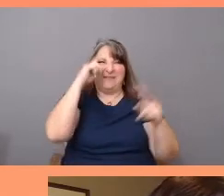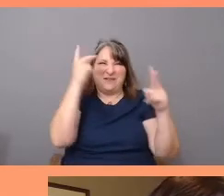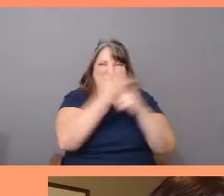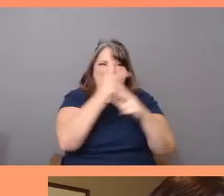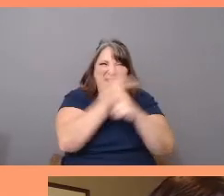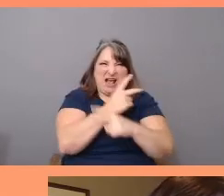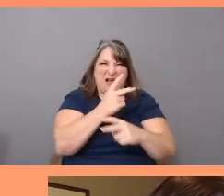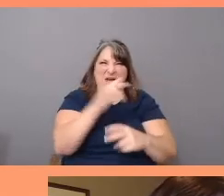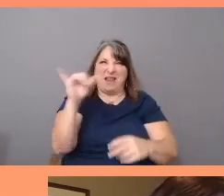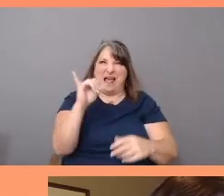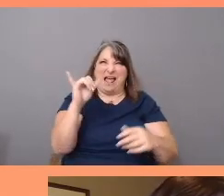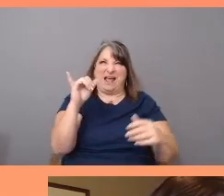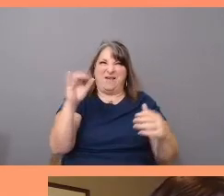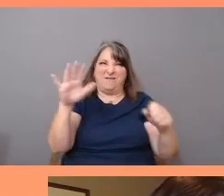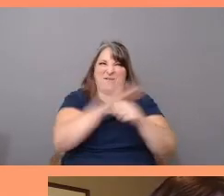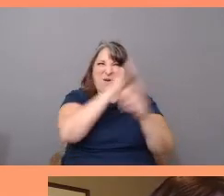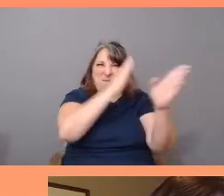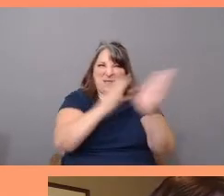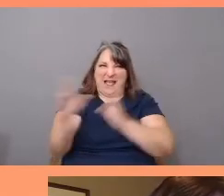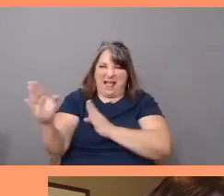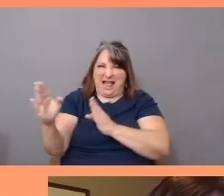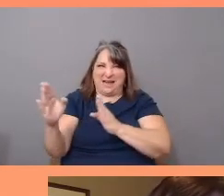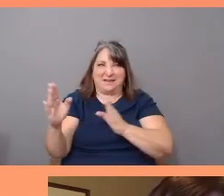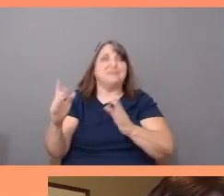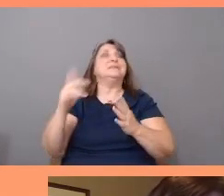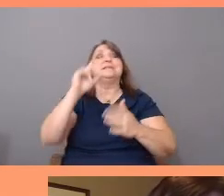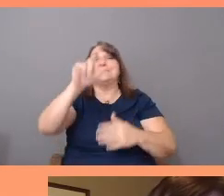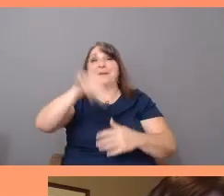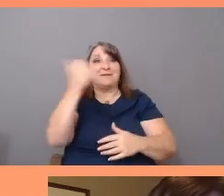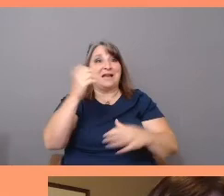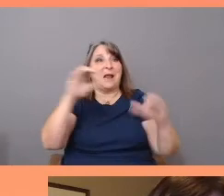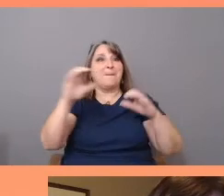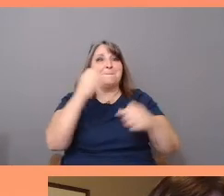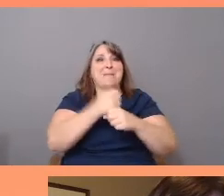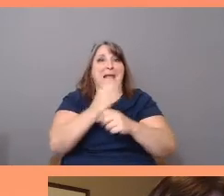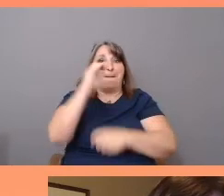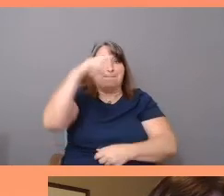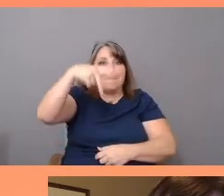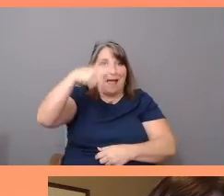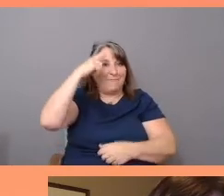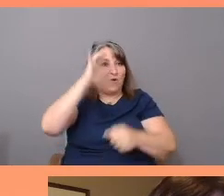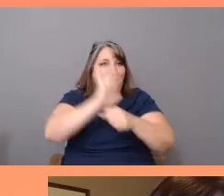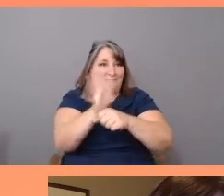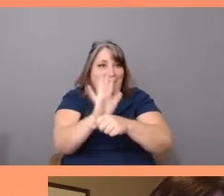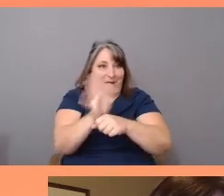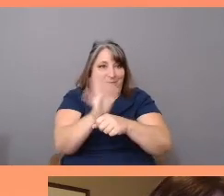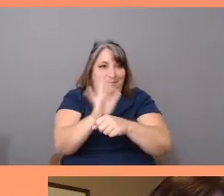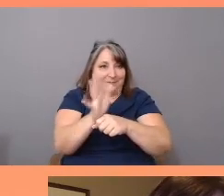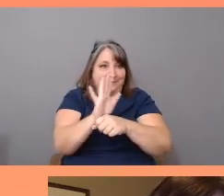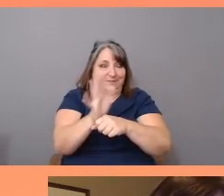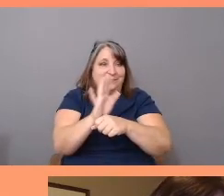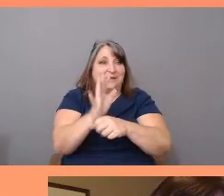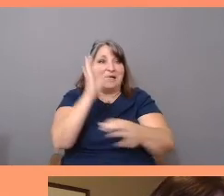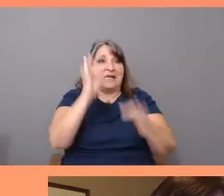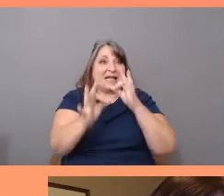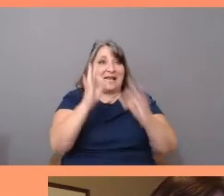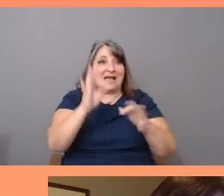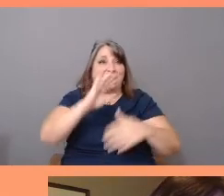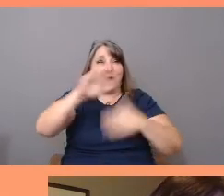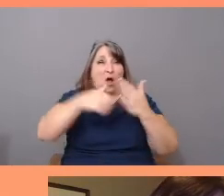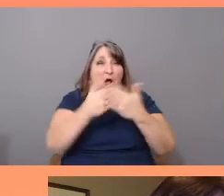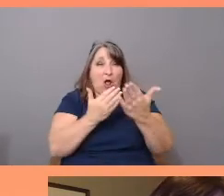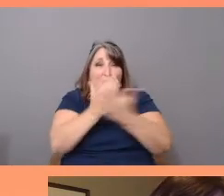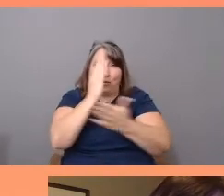dimensions. Something else I've done is create a map for a film about how if you blow up all the rights and split